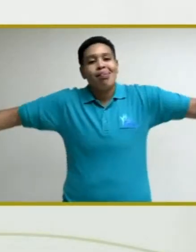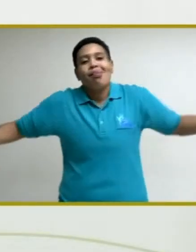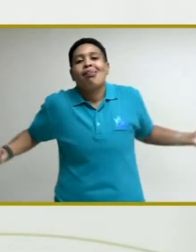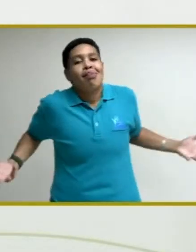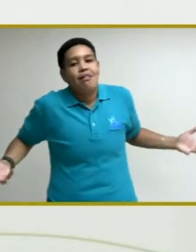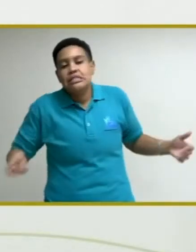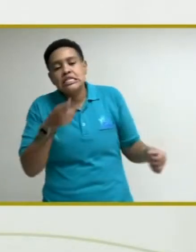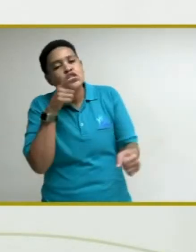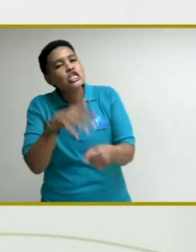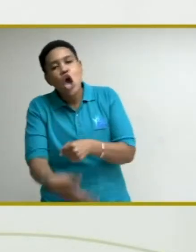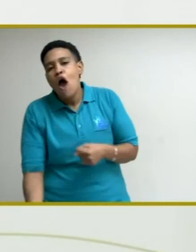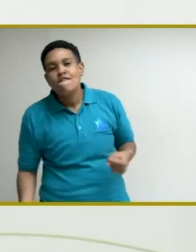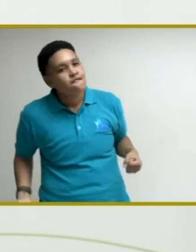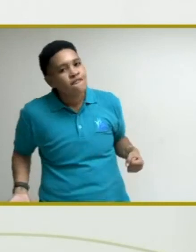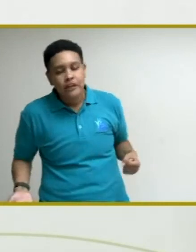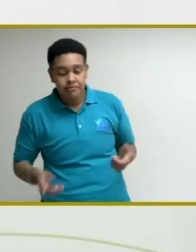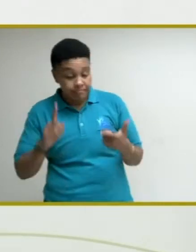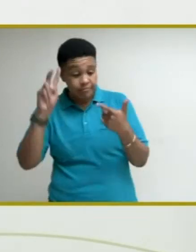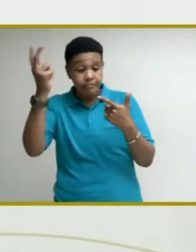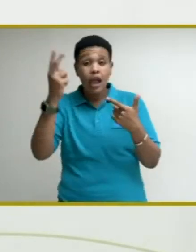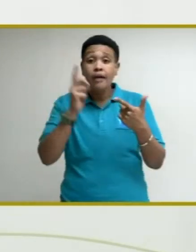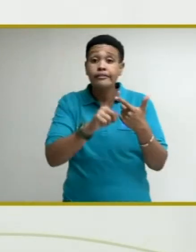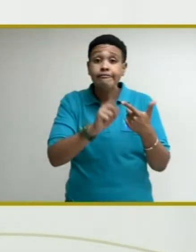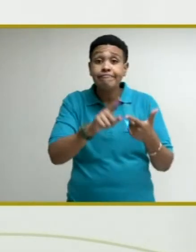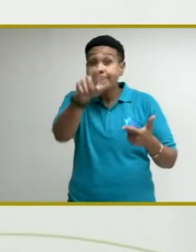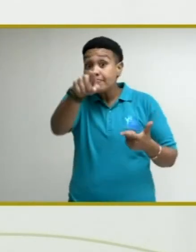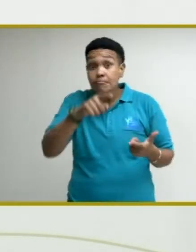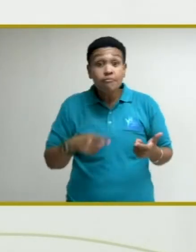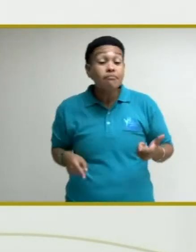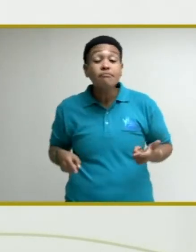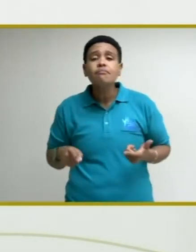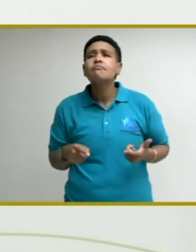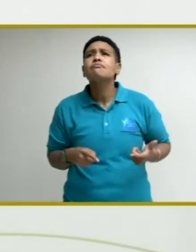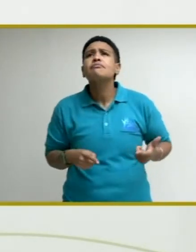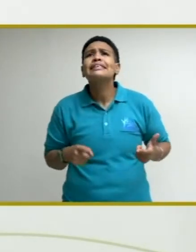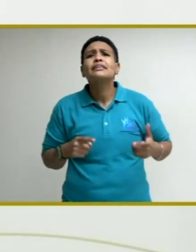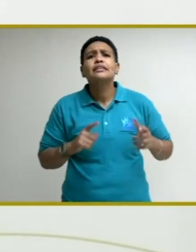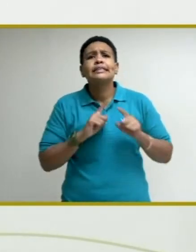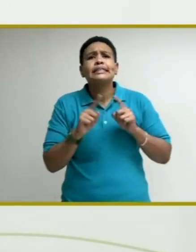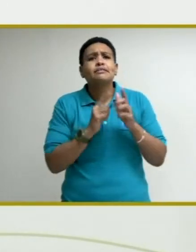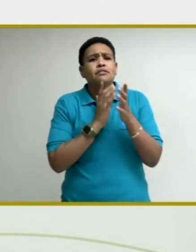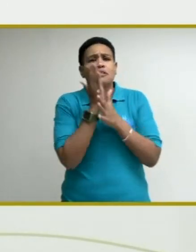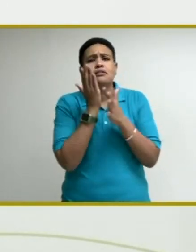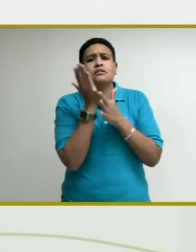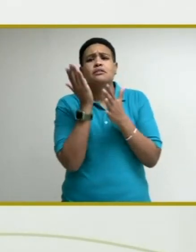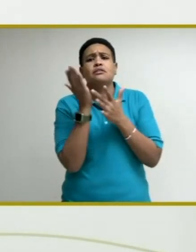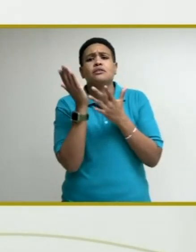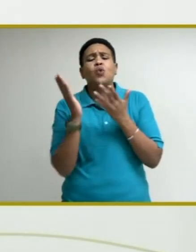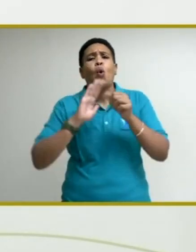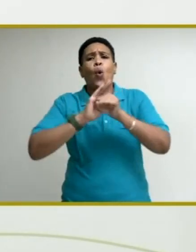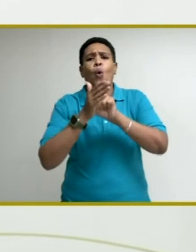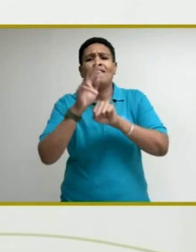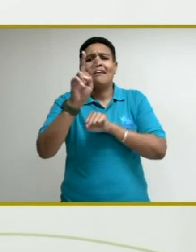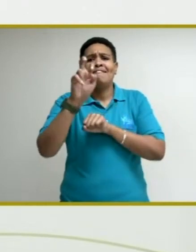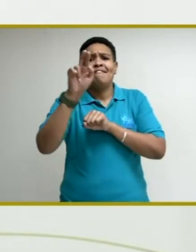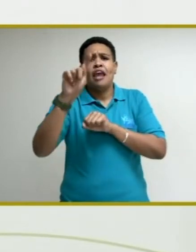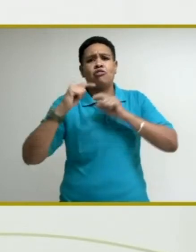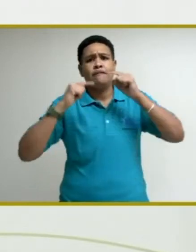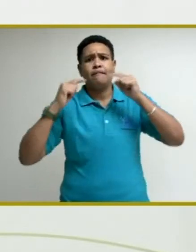that risk of exposure. Two, the number of variants of concerns that there are out